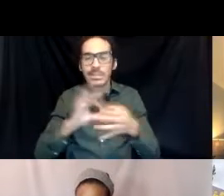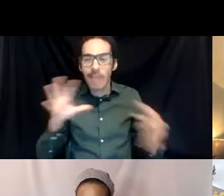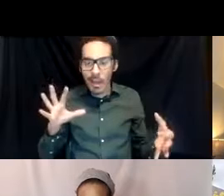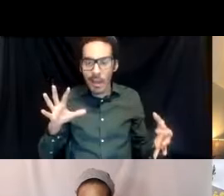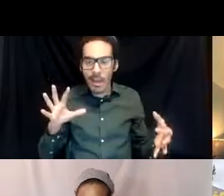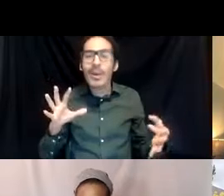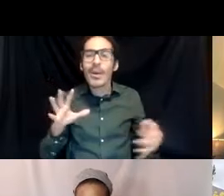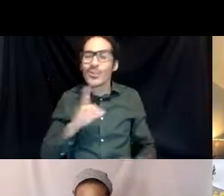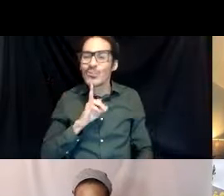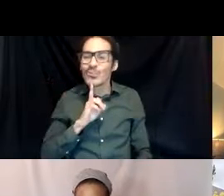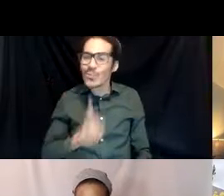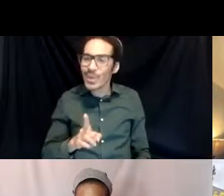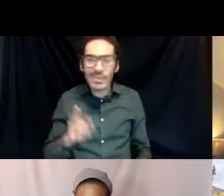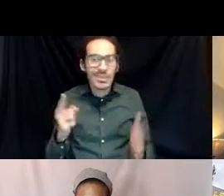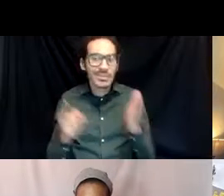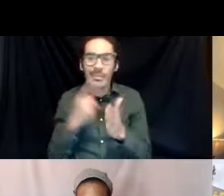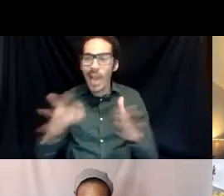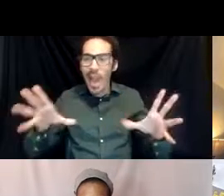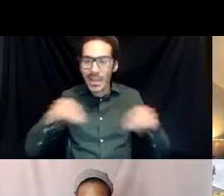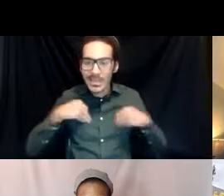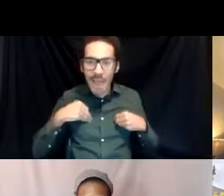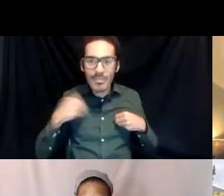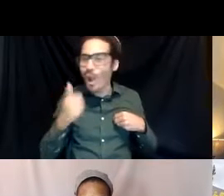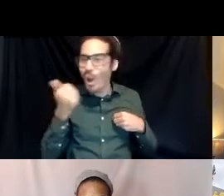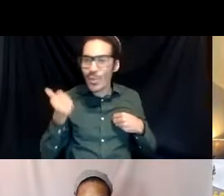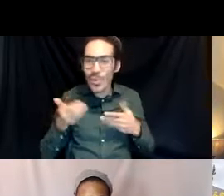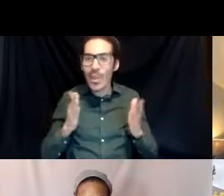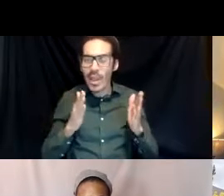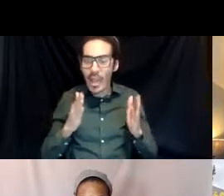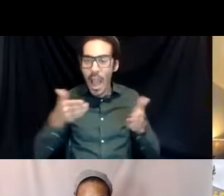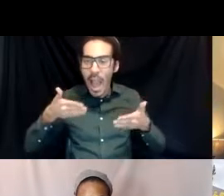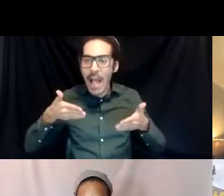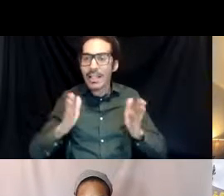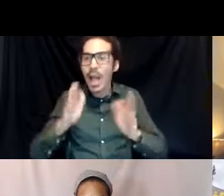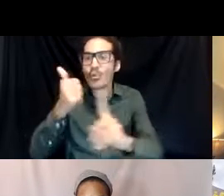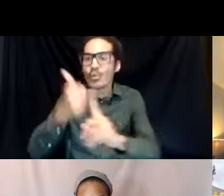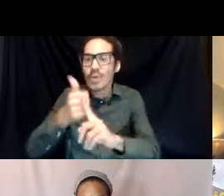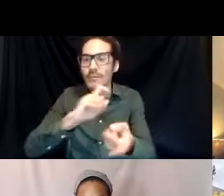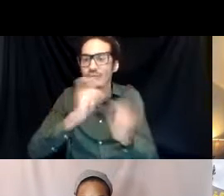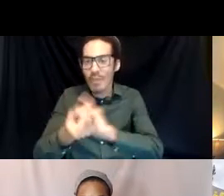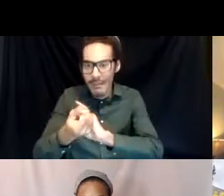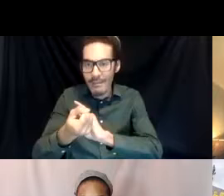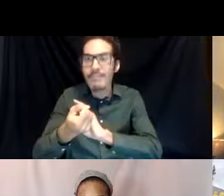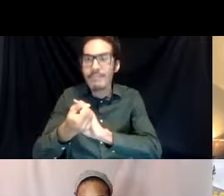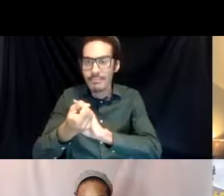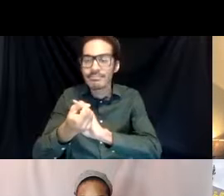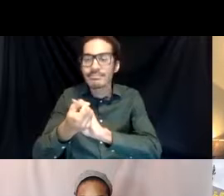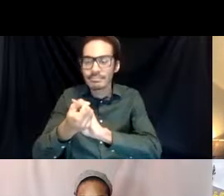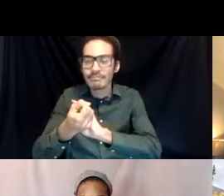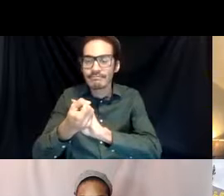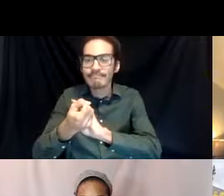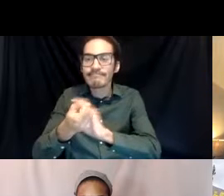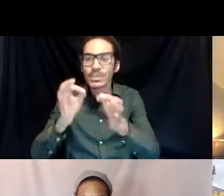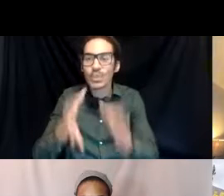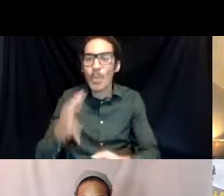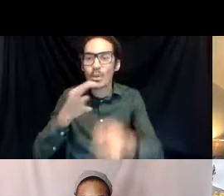really sometimes accept a different way of doing things and allow yourself to change, right? And so I